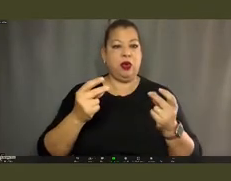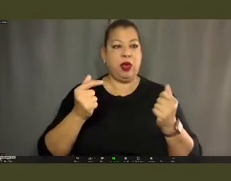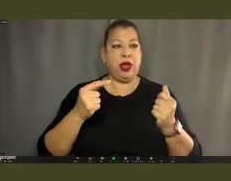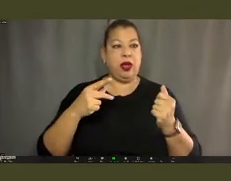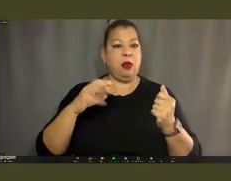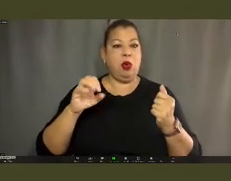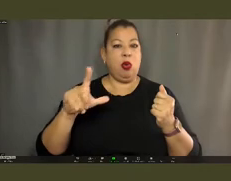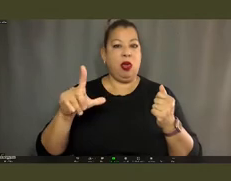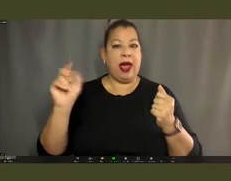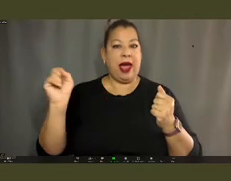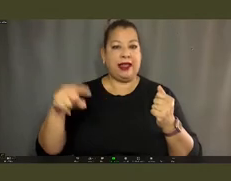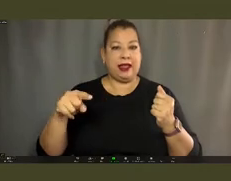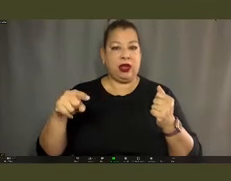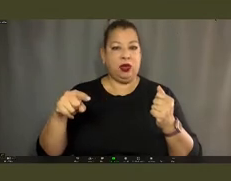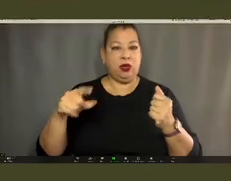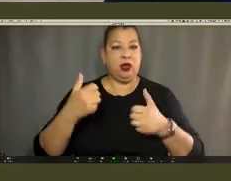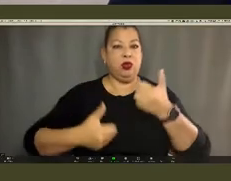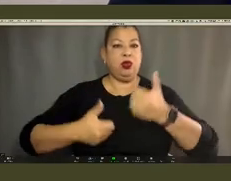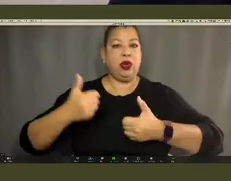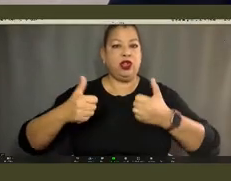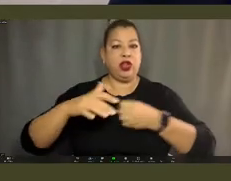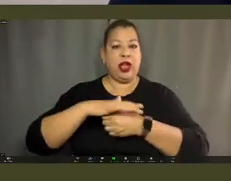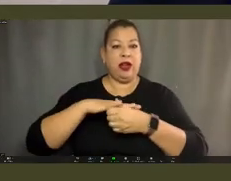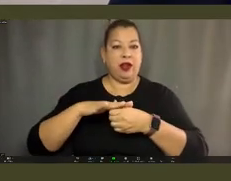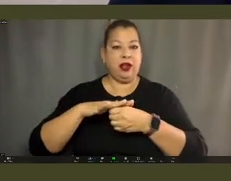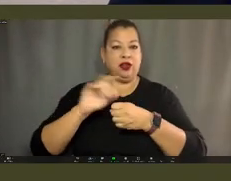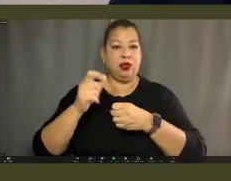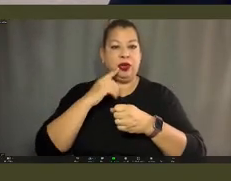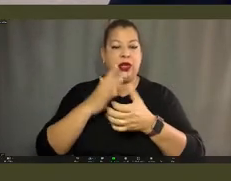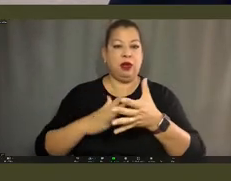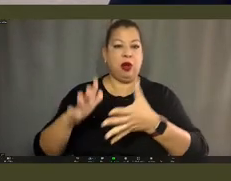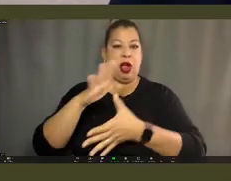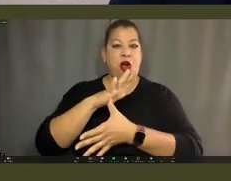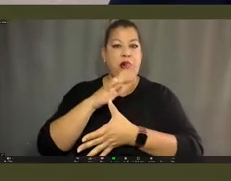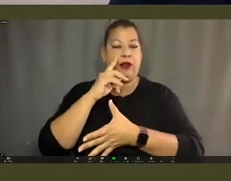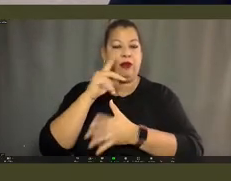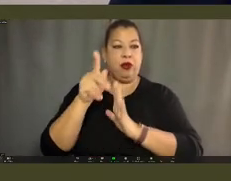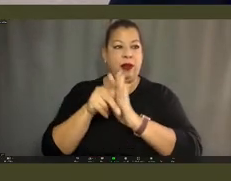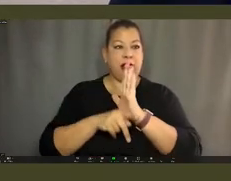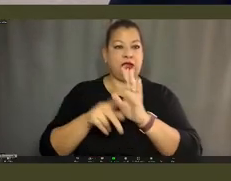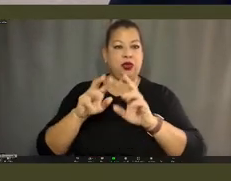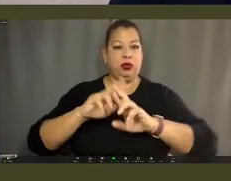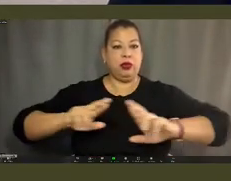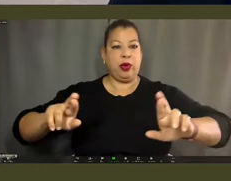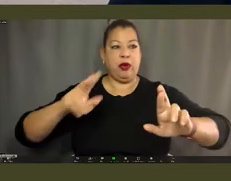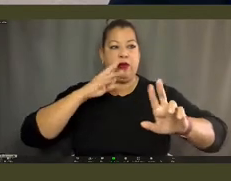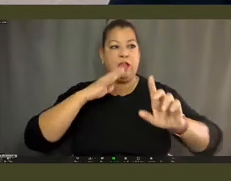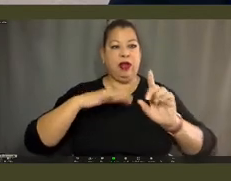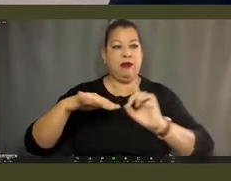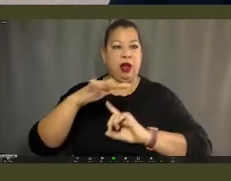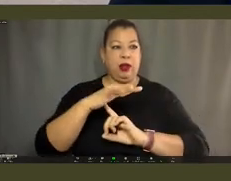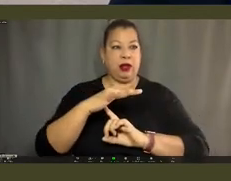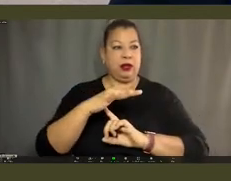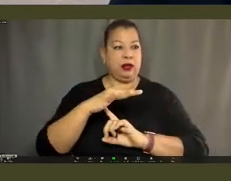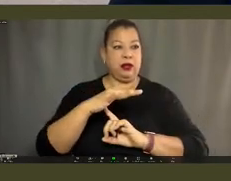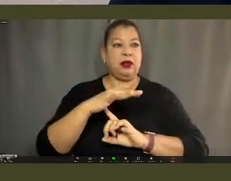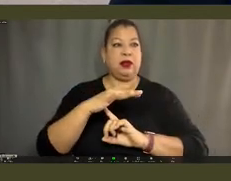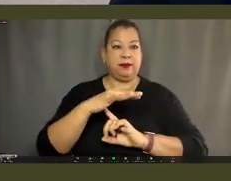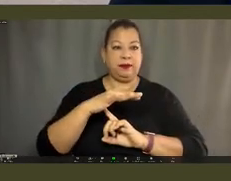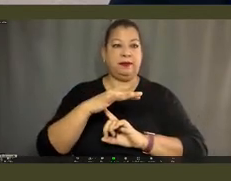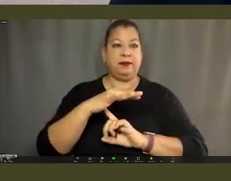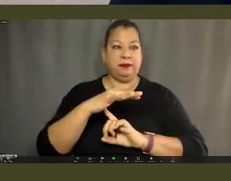you, which area should be a priority for policies to prepare us for the environment to come? And as you can see, you have